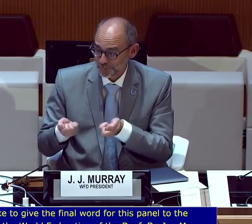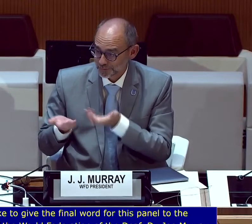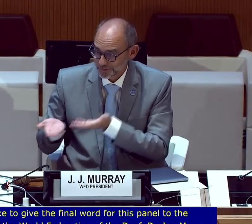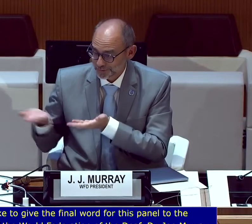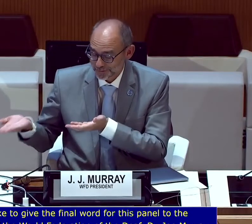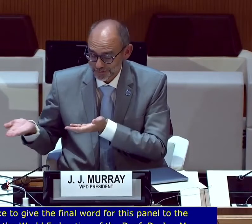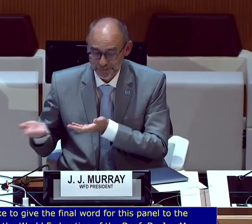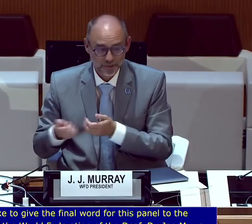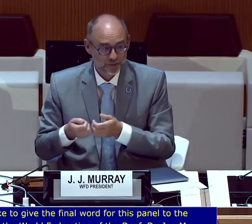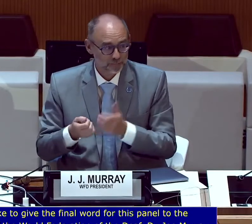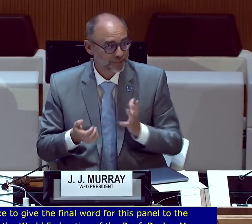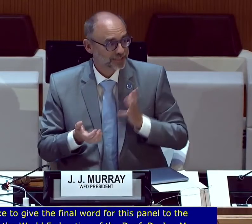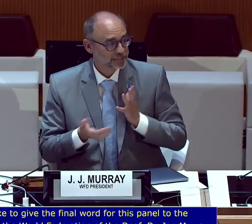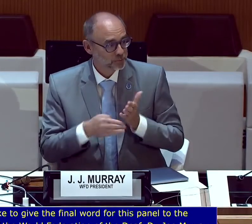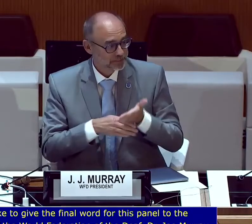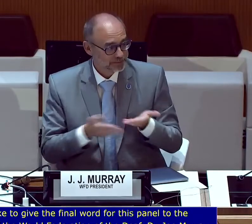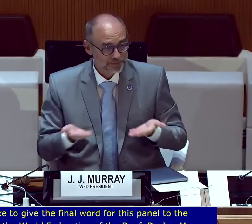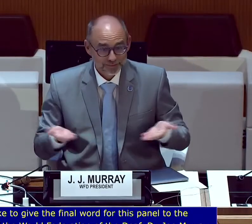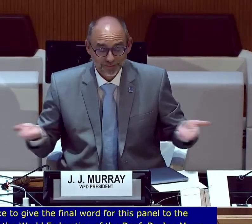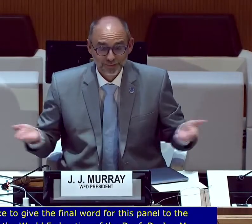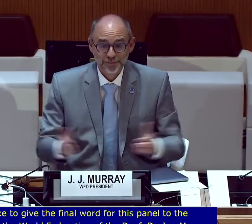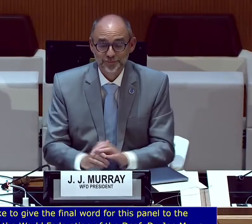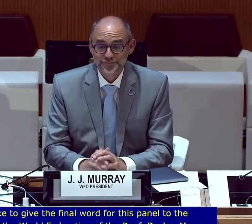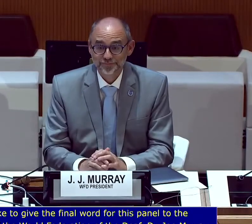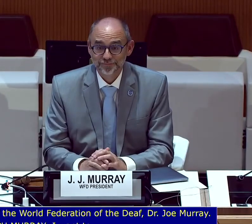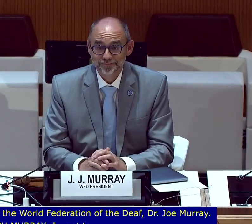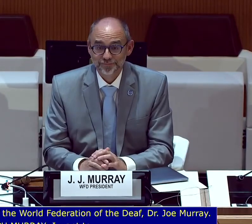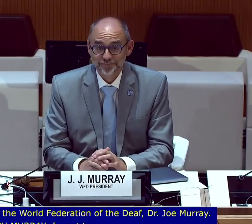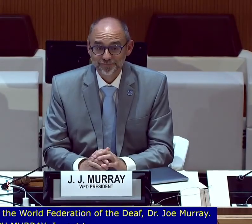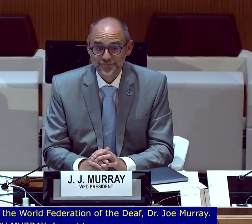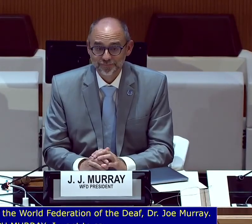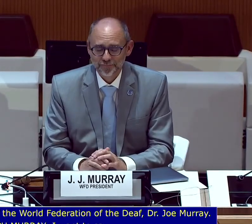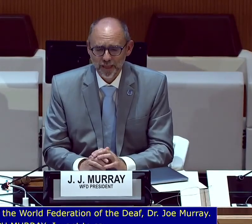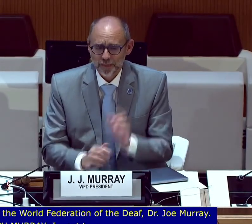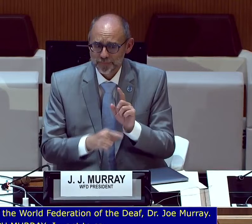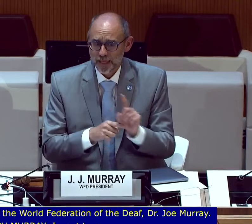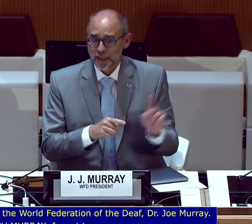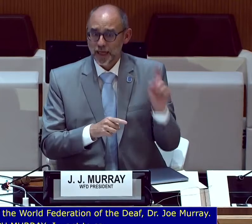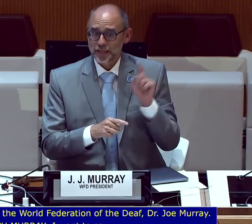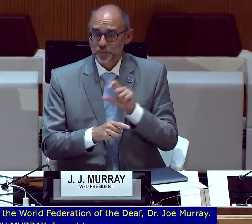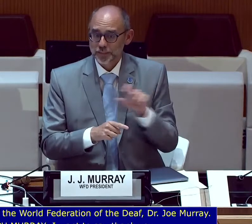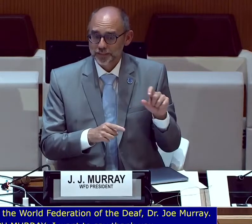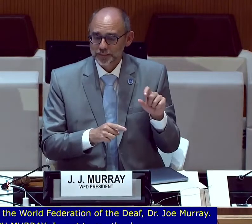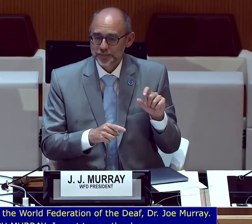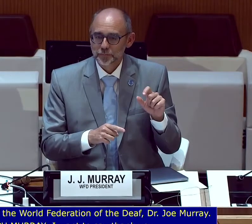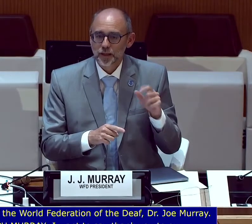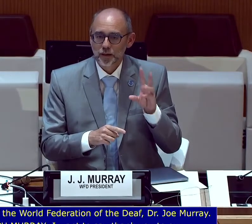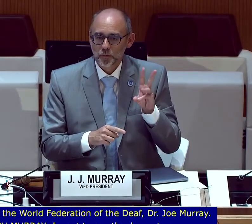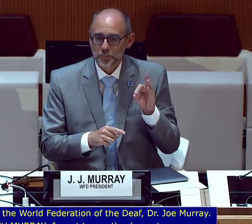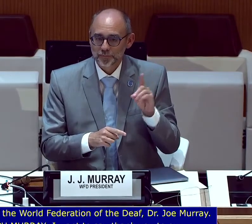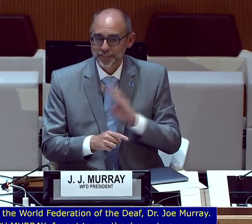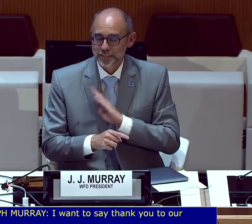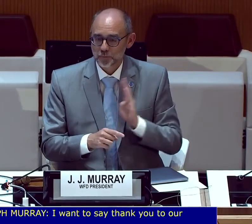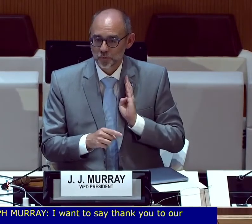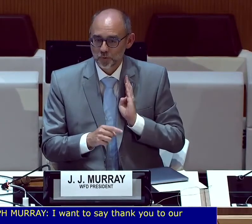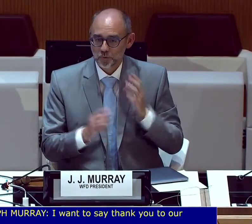I want to say thank you to our moderators and distinguished guests.